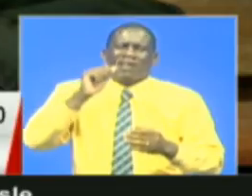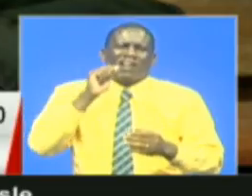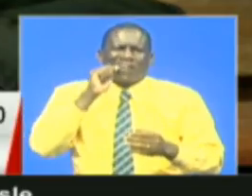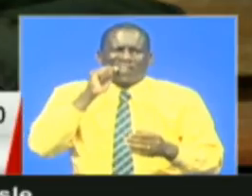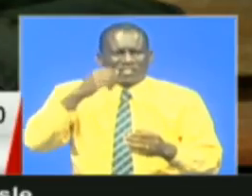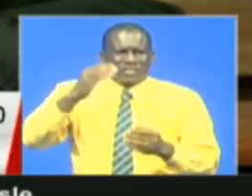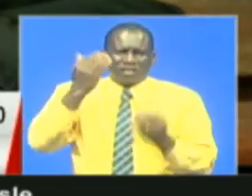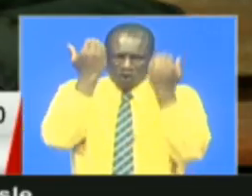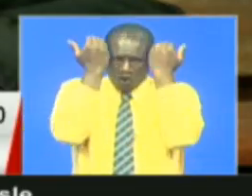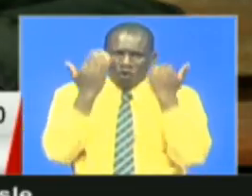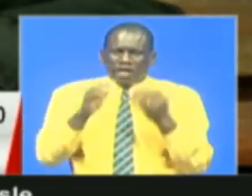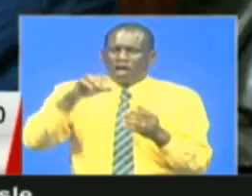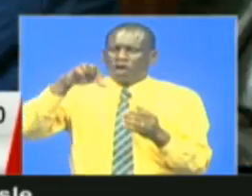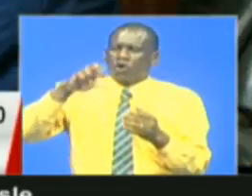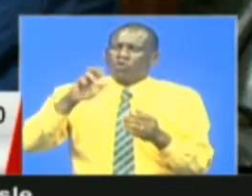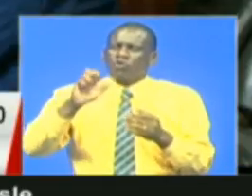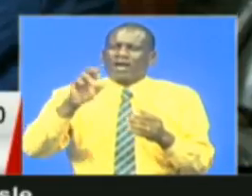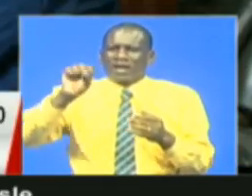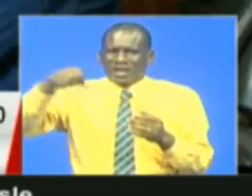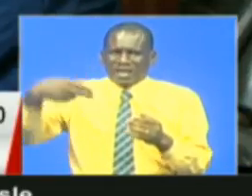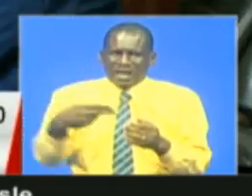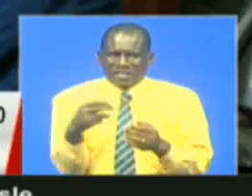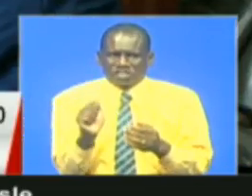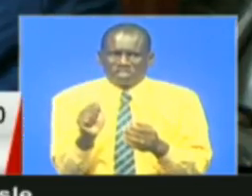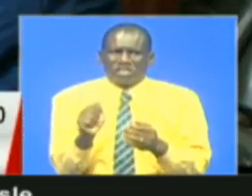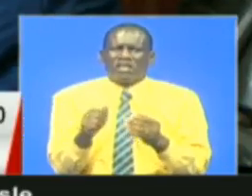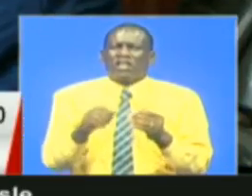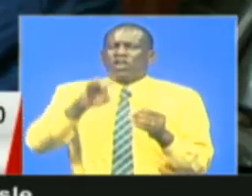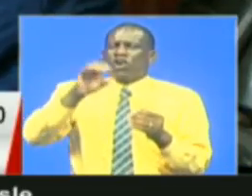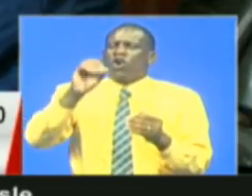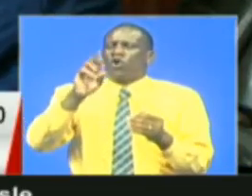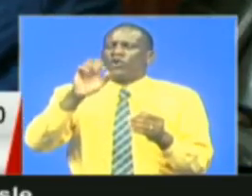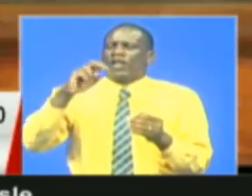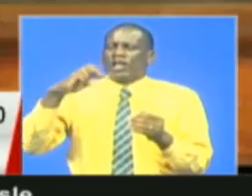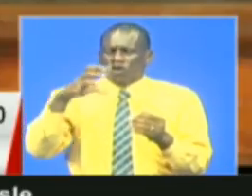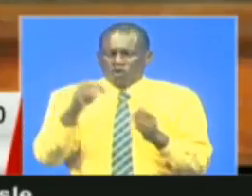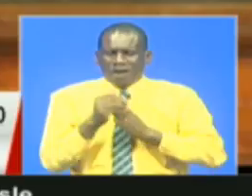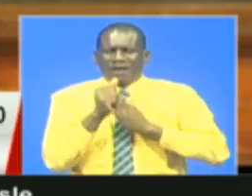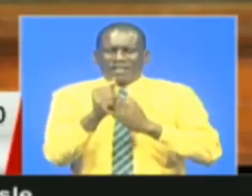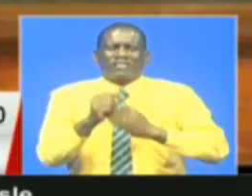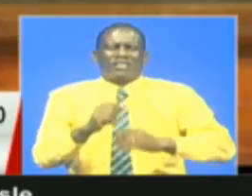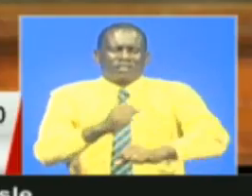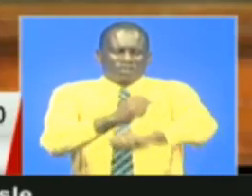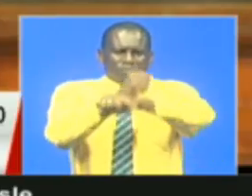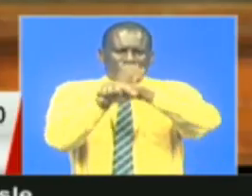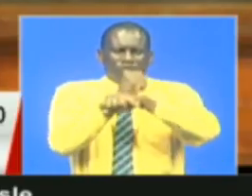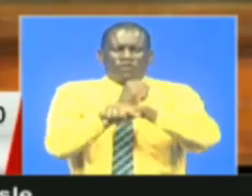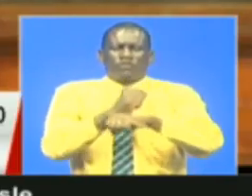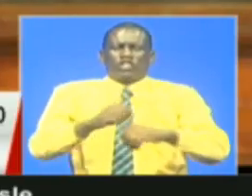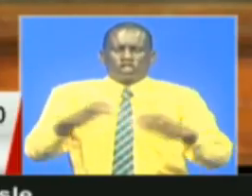Qureshi. CIA Senator in Senate and Senior Counsel James Orengo leads the defense team.